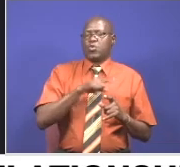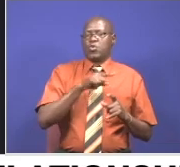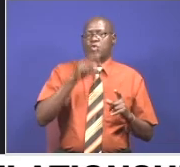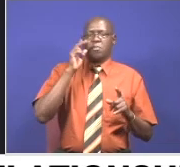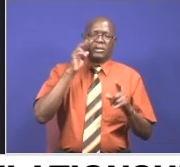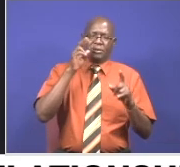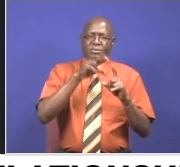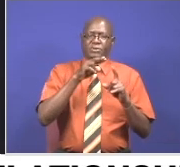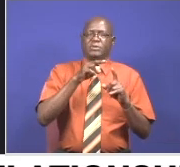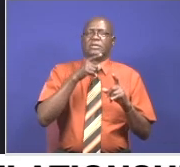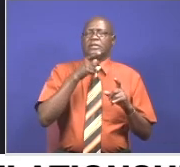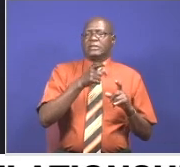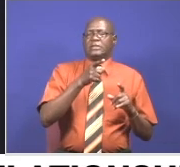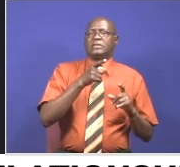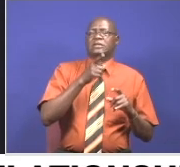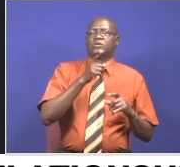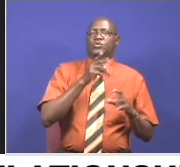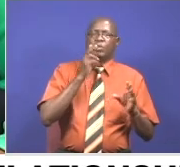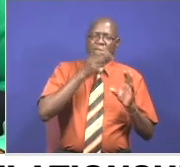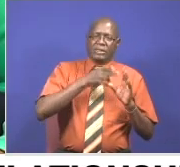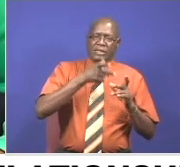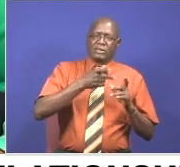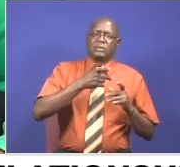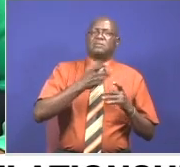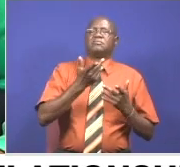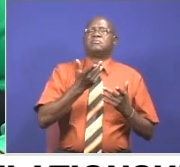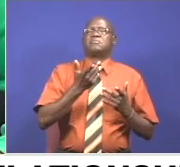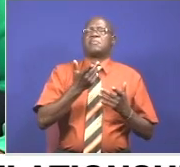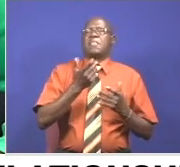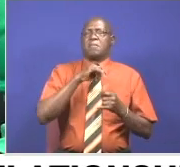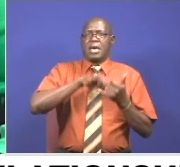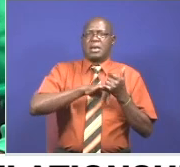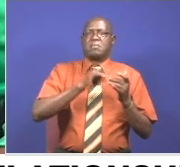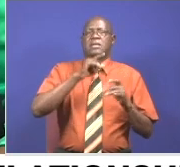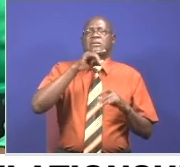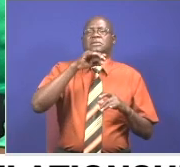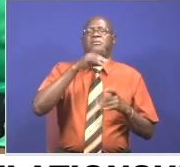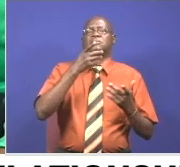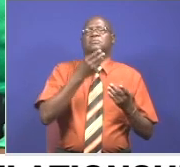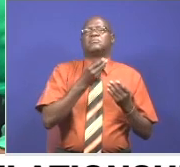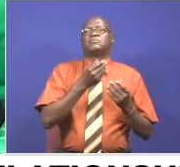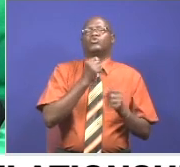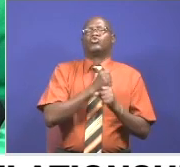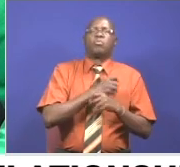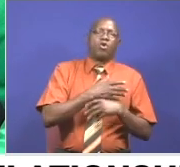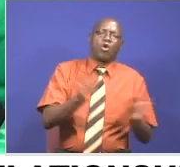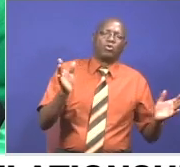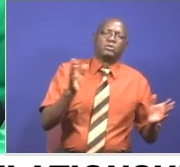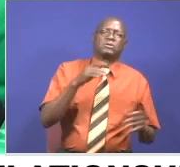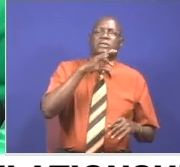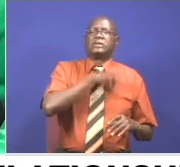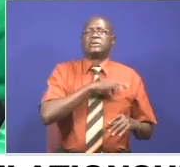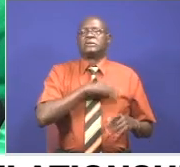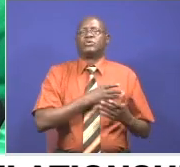into marriage and that job is gone and that source of income is gone, will you now pack your stuff and go? So money should not be the core